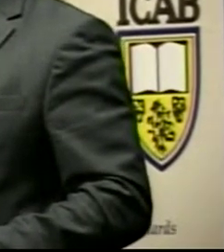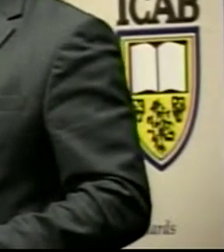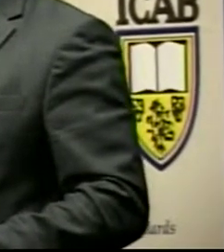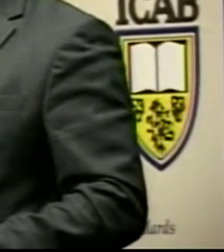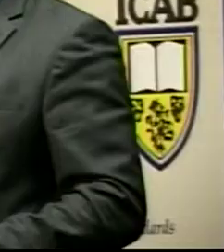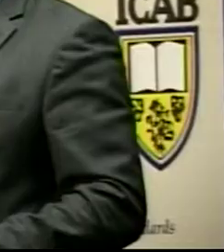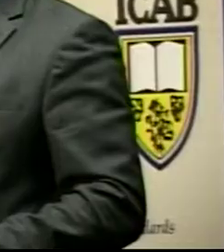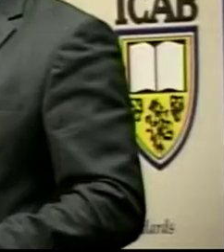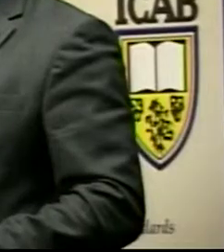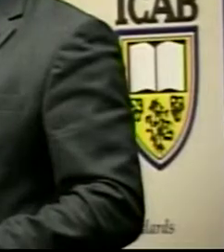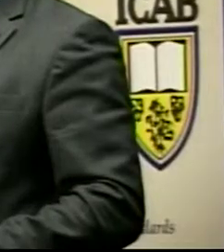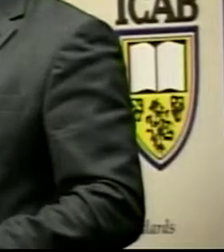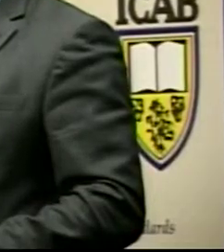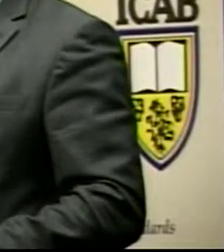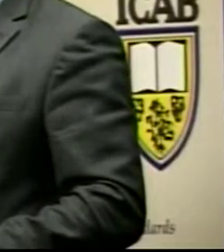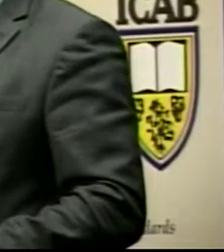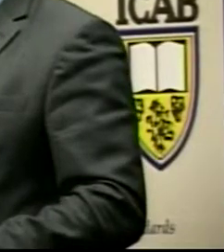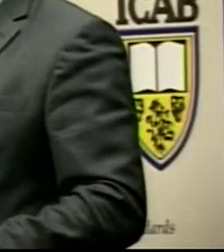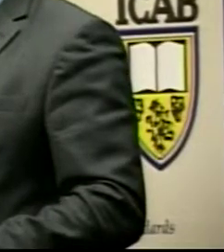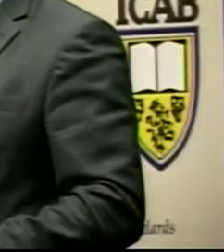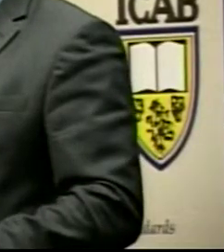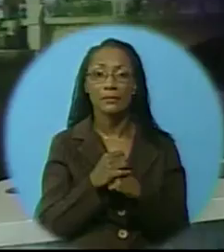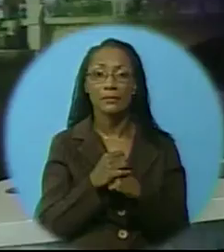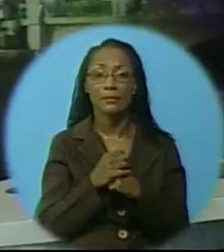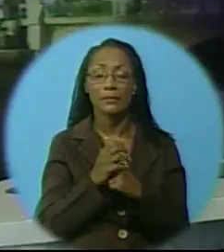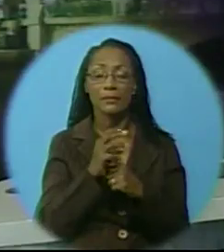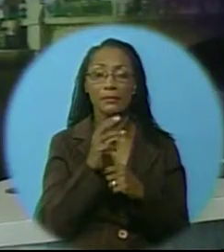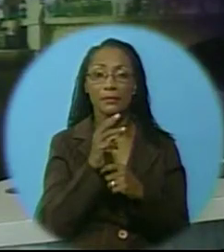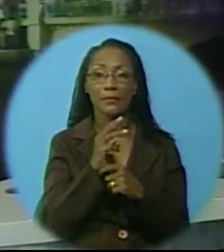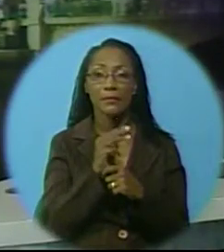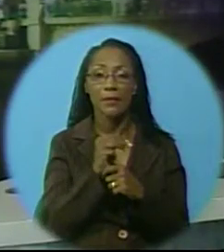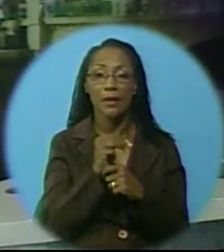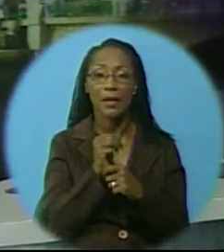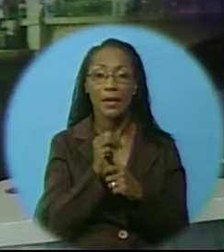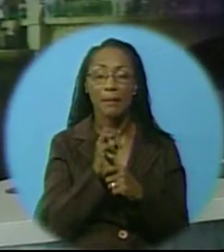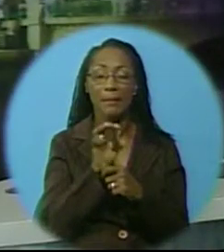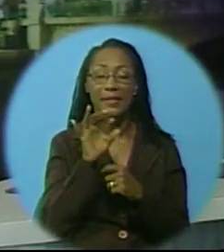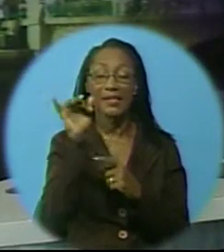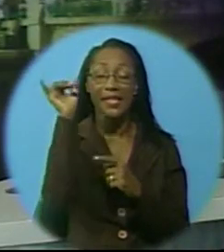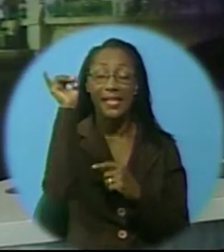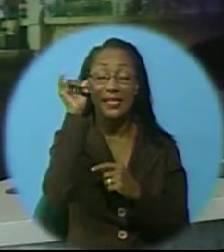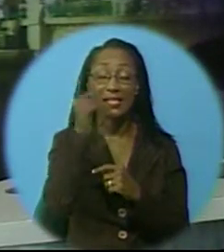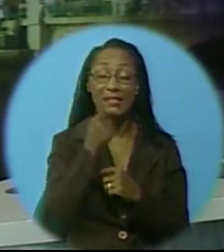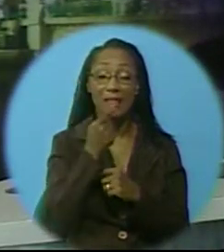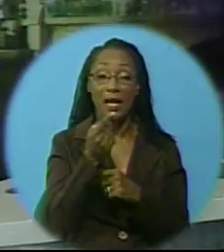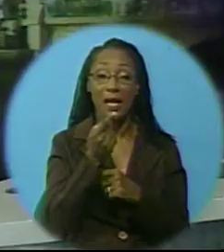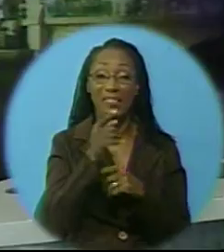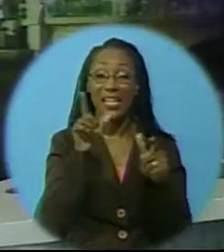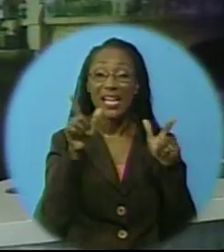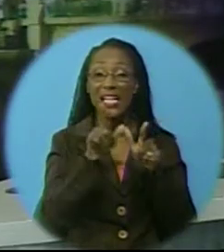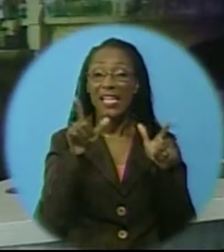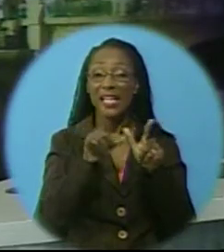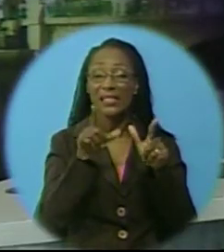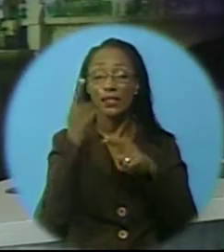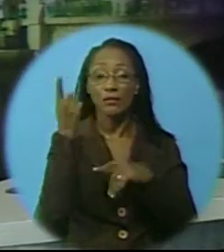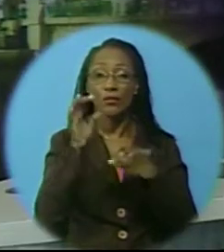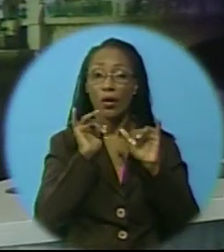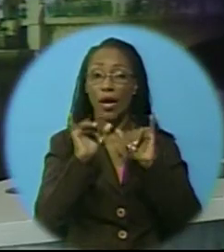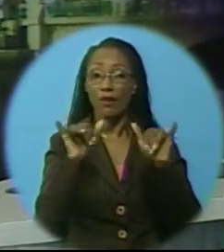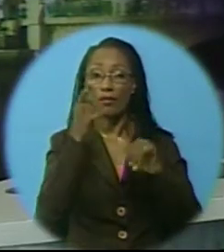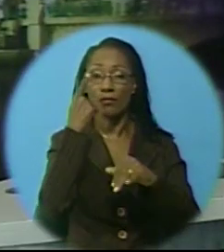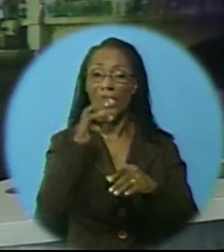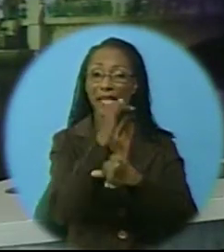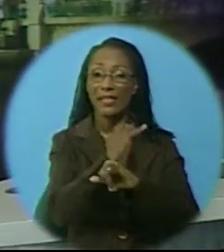with the Corporate Affairs and Intellectual Property Office. Mr. Innes says the issue of indefinite licenses for international